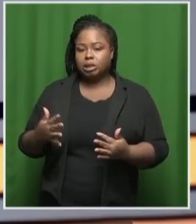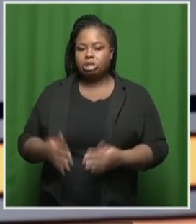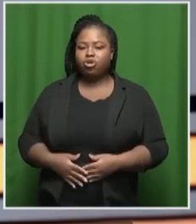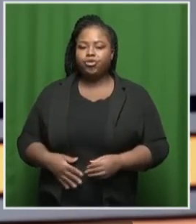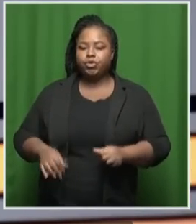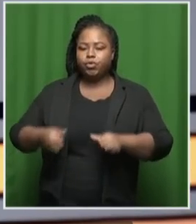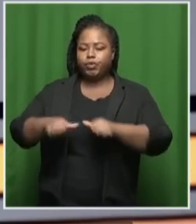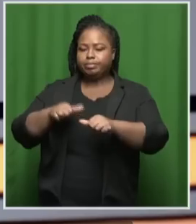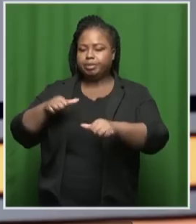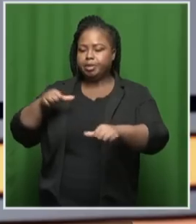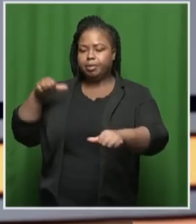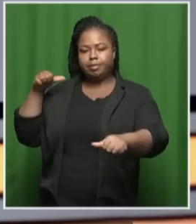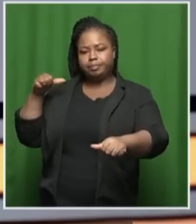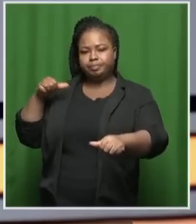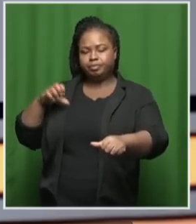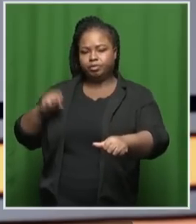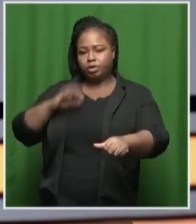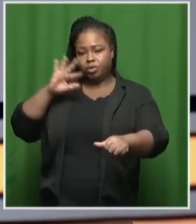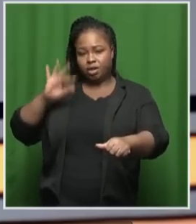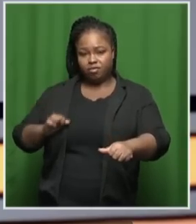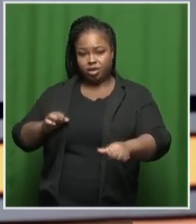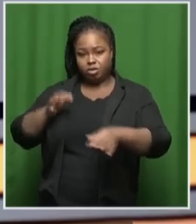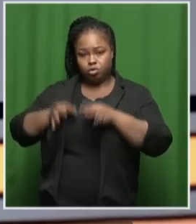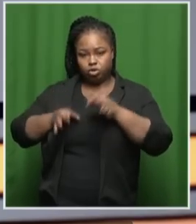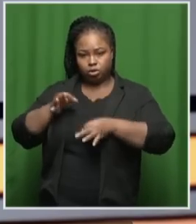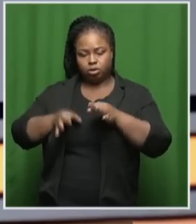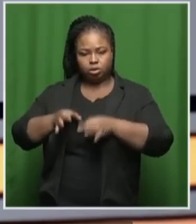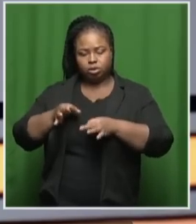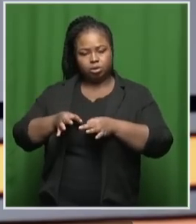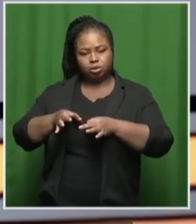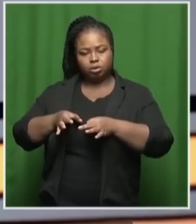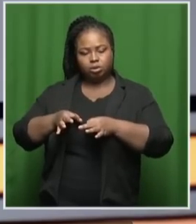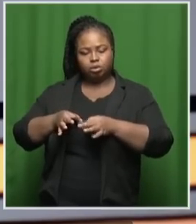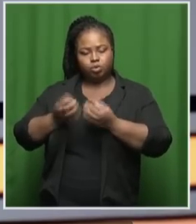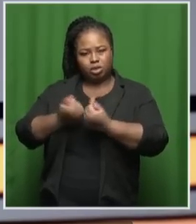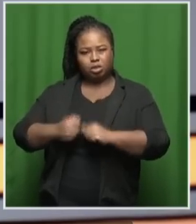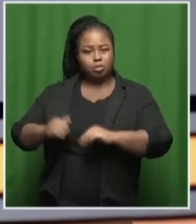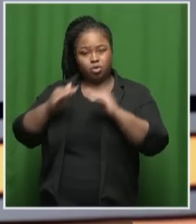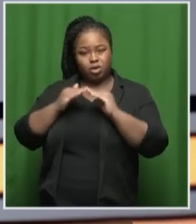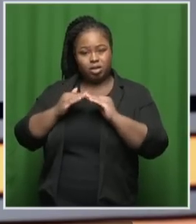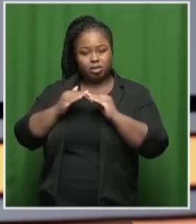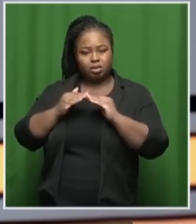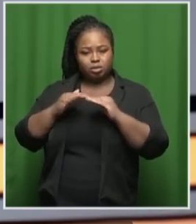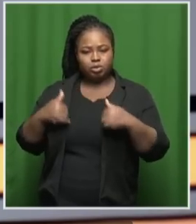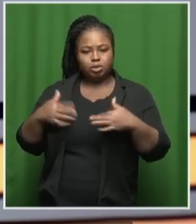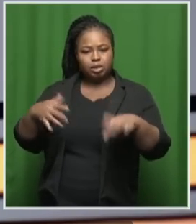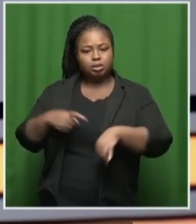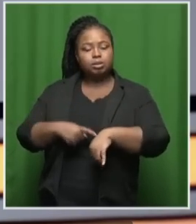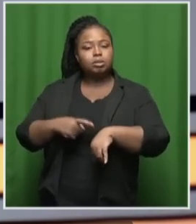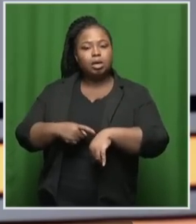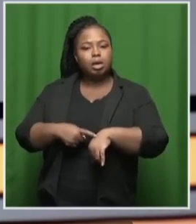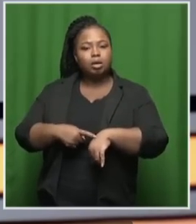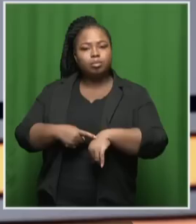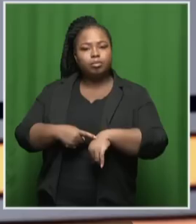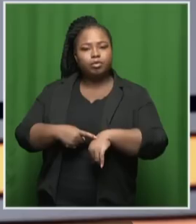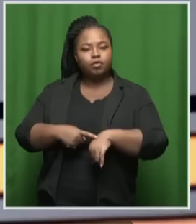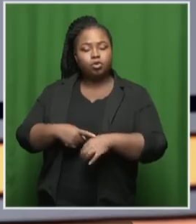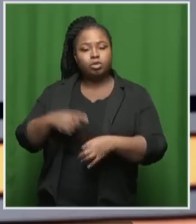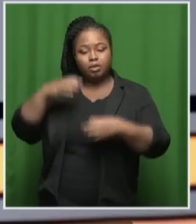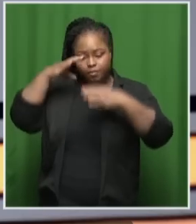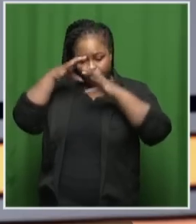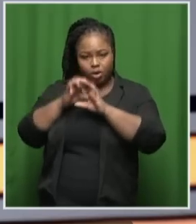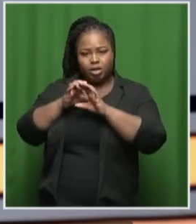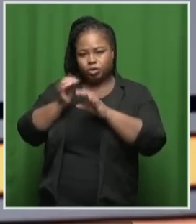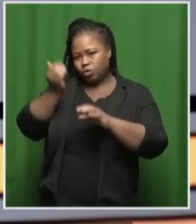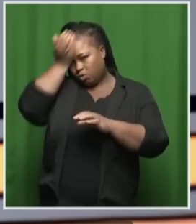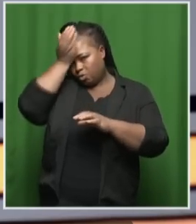of the South Africa's journey with democracy or we don't pin it in the Jacob